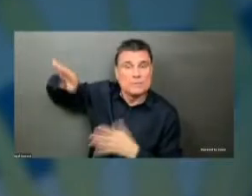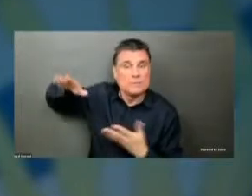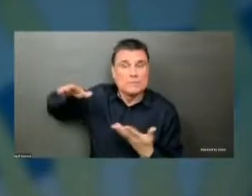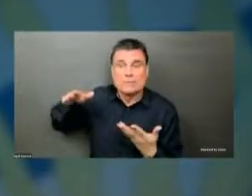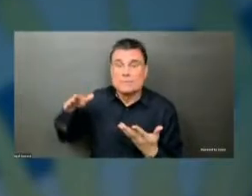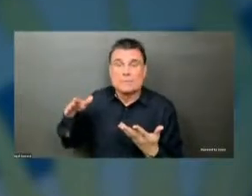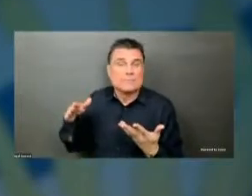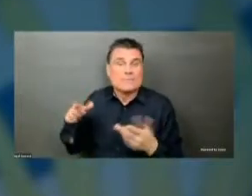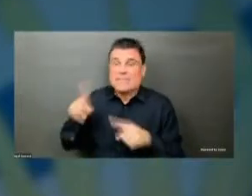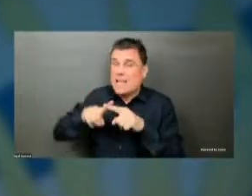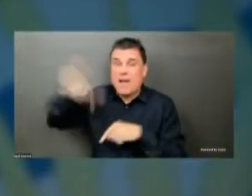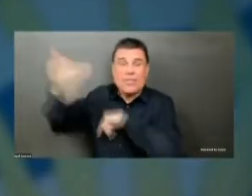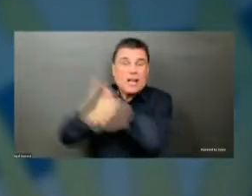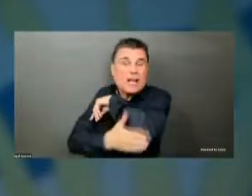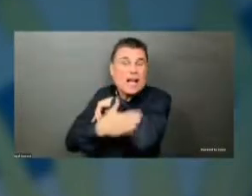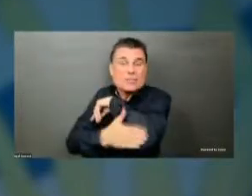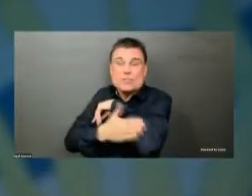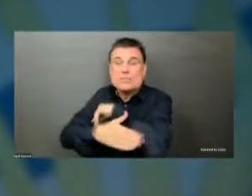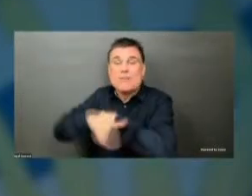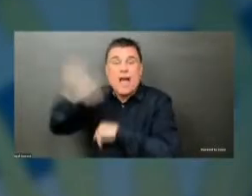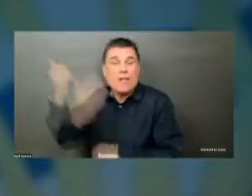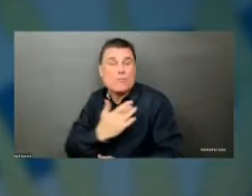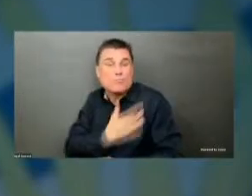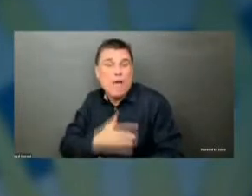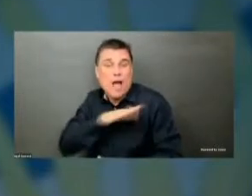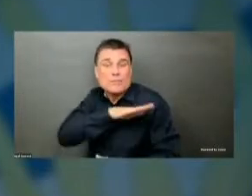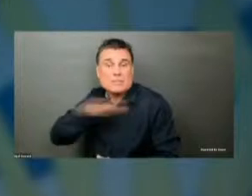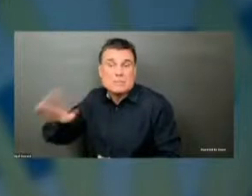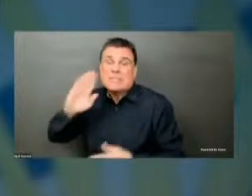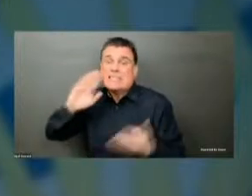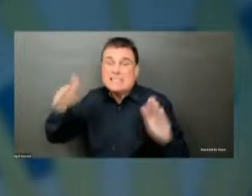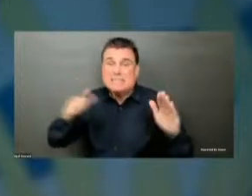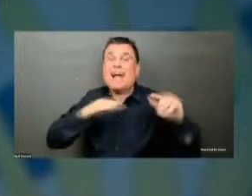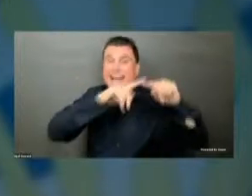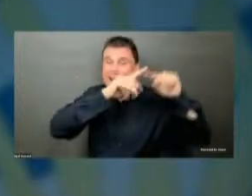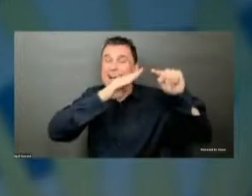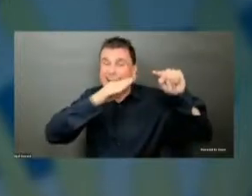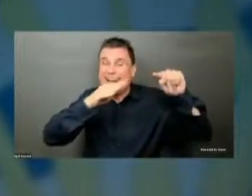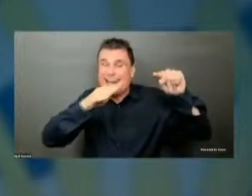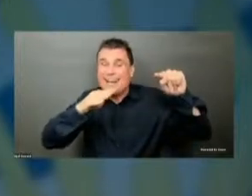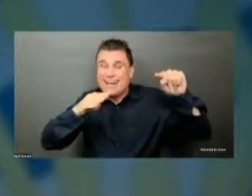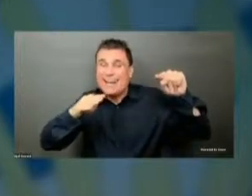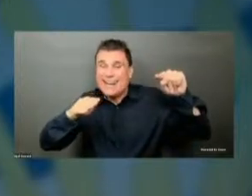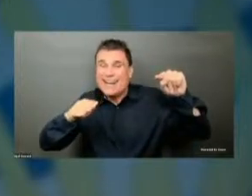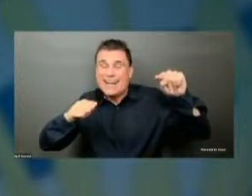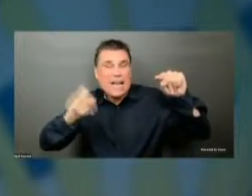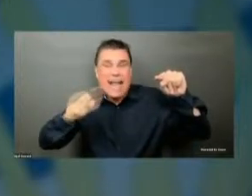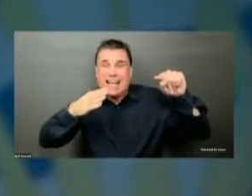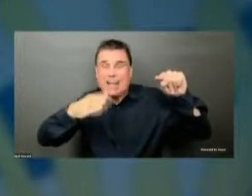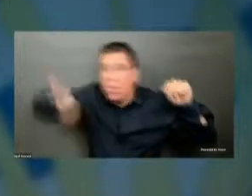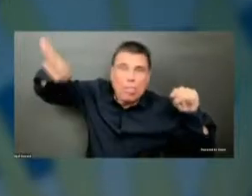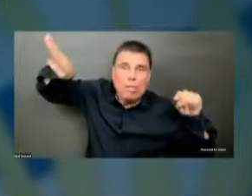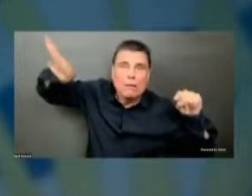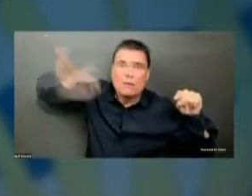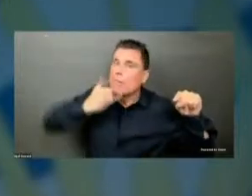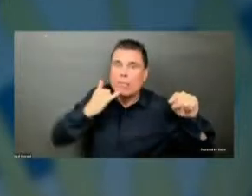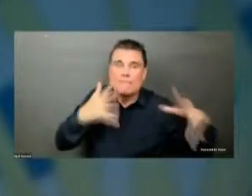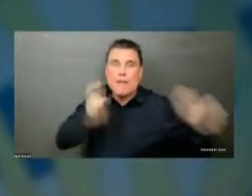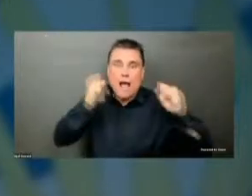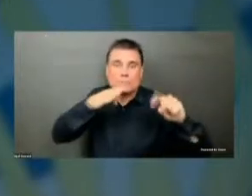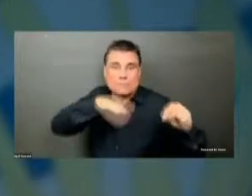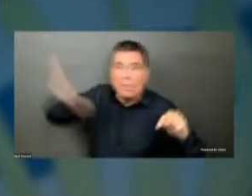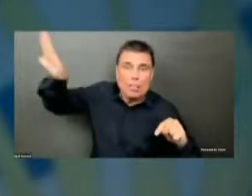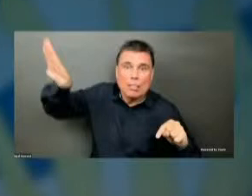very rapid period of time. And when we look at the models describing these trends by